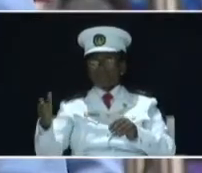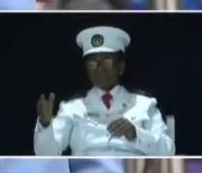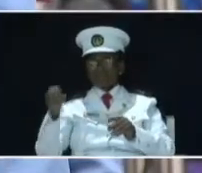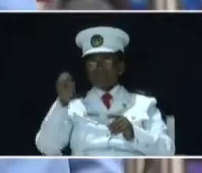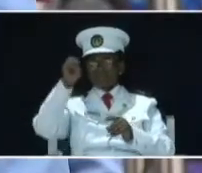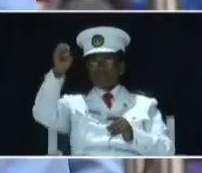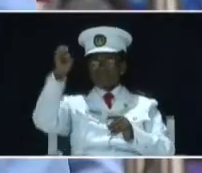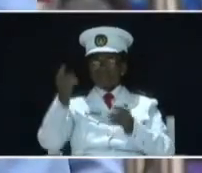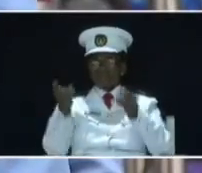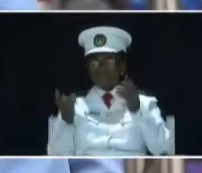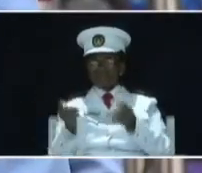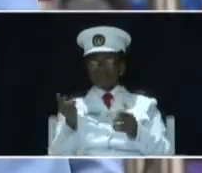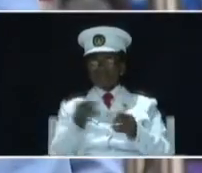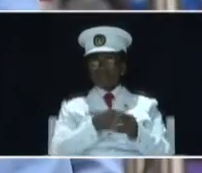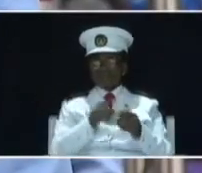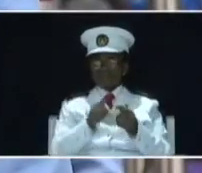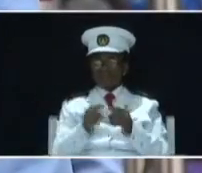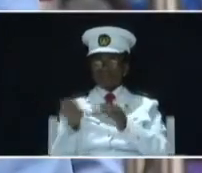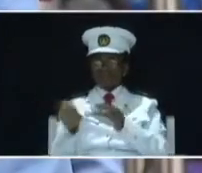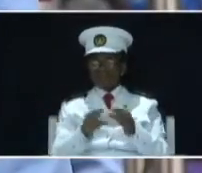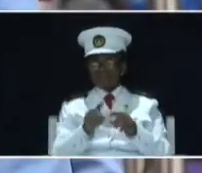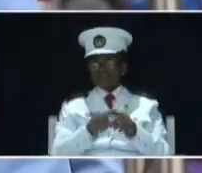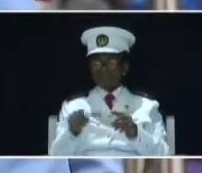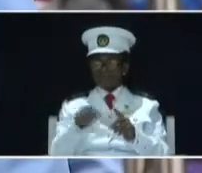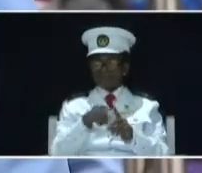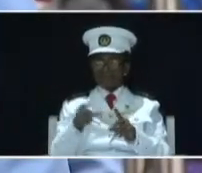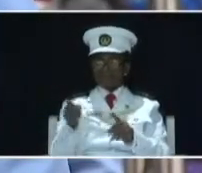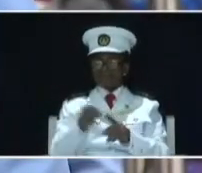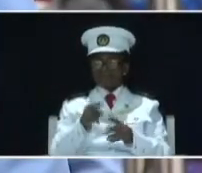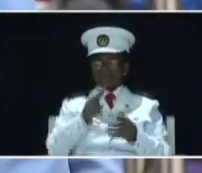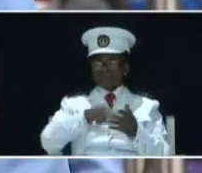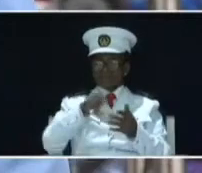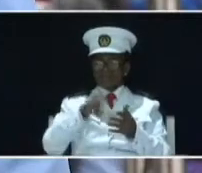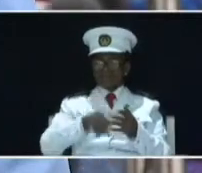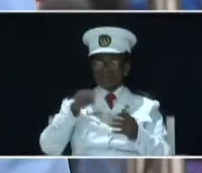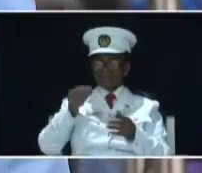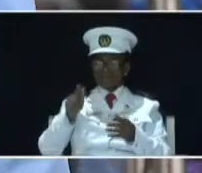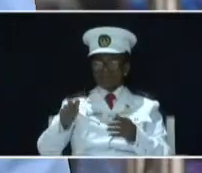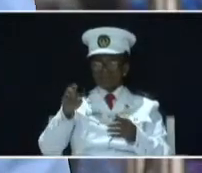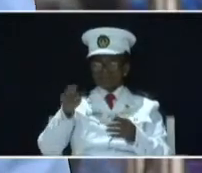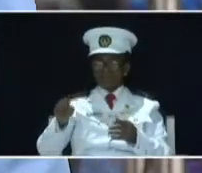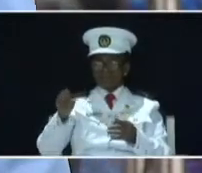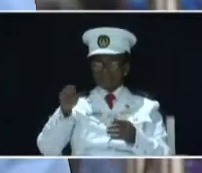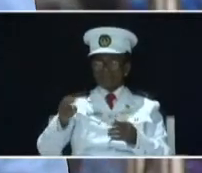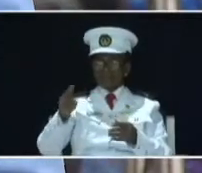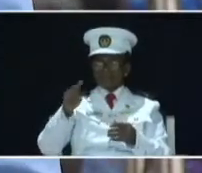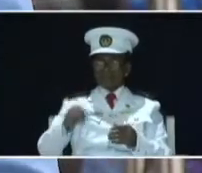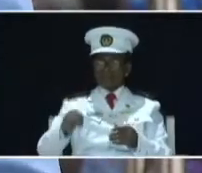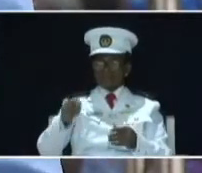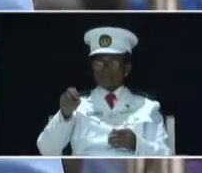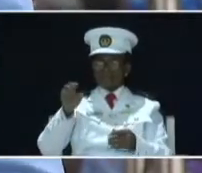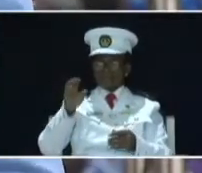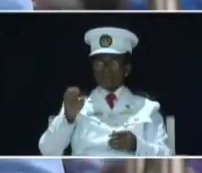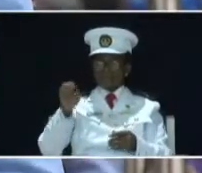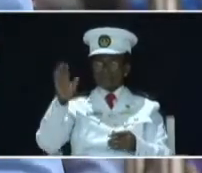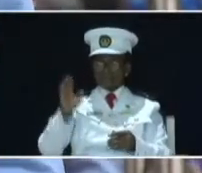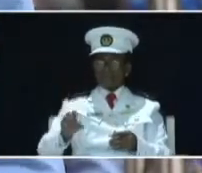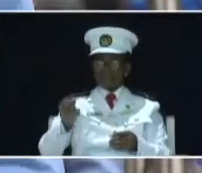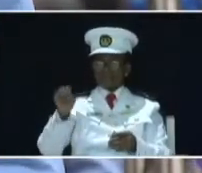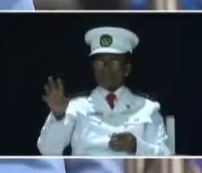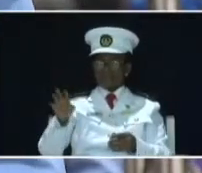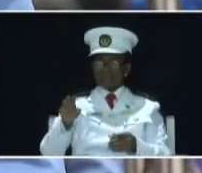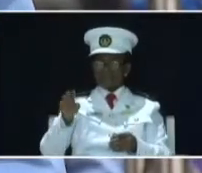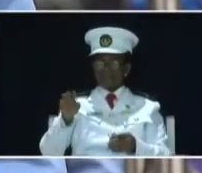when you read Genesis chapter 2 from verse 19 to 20, Genesis 2, 19 to 20, after